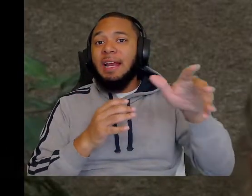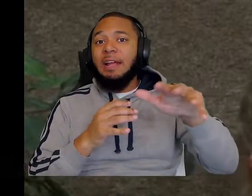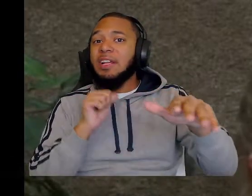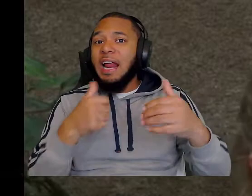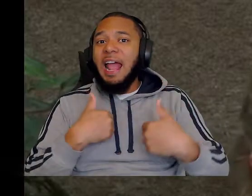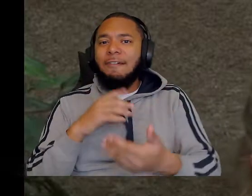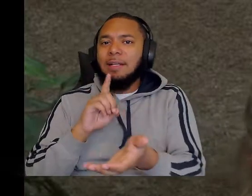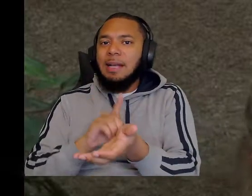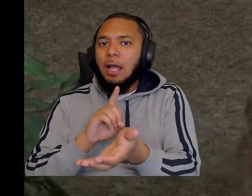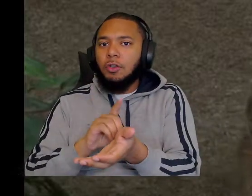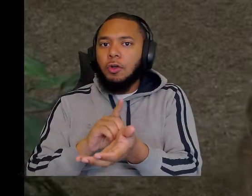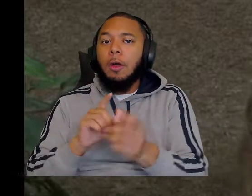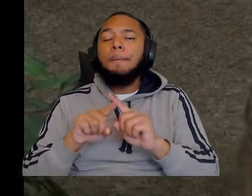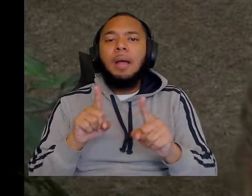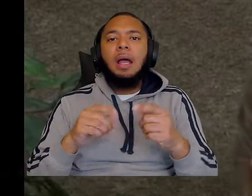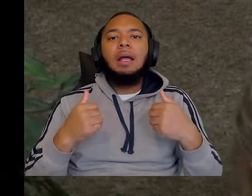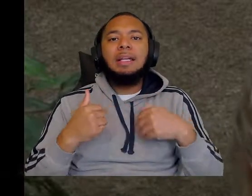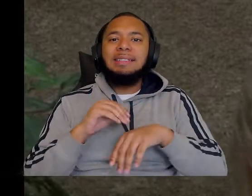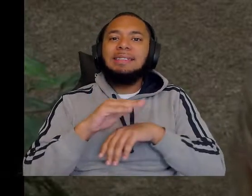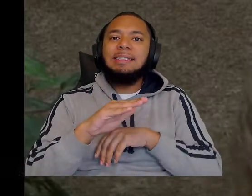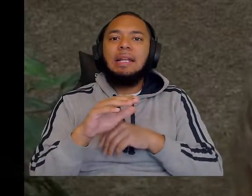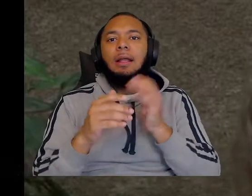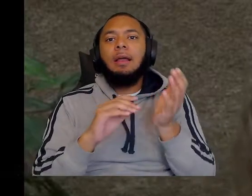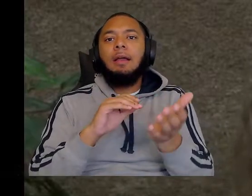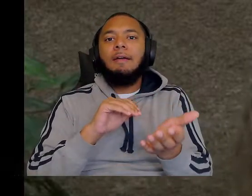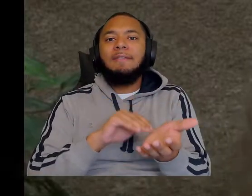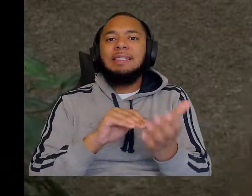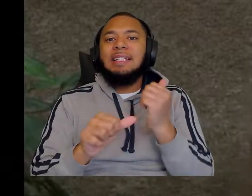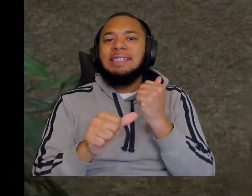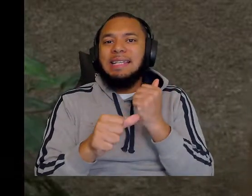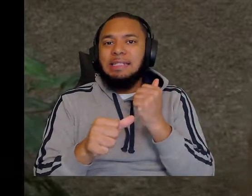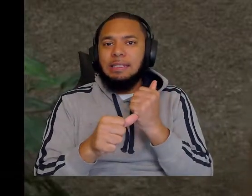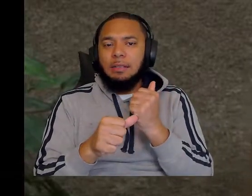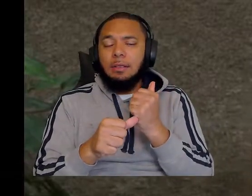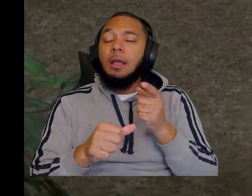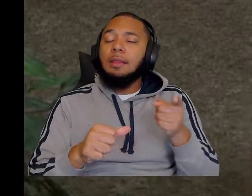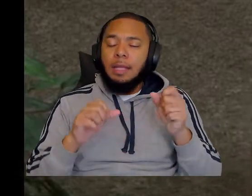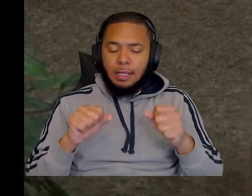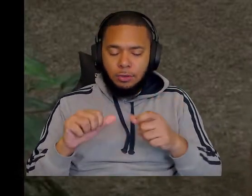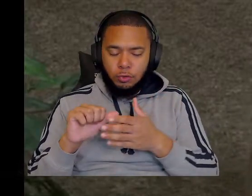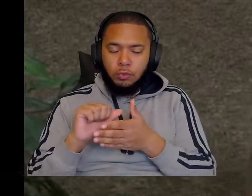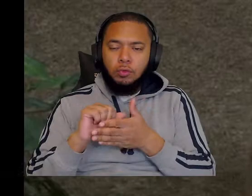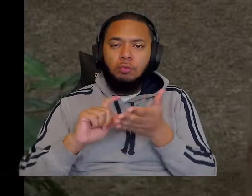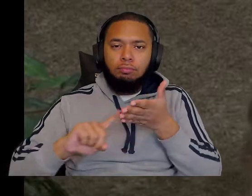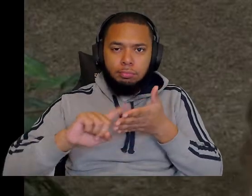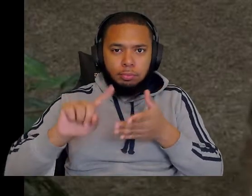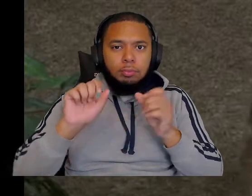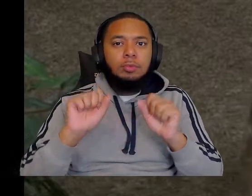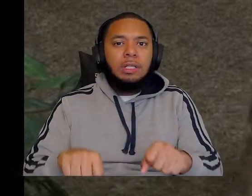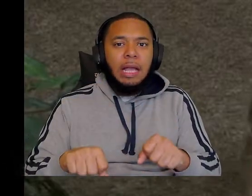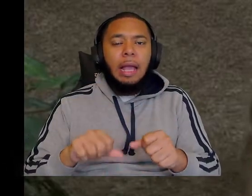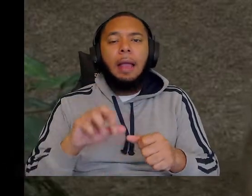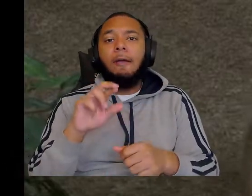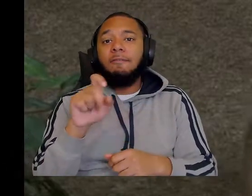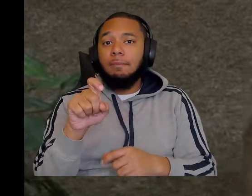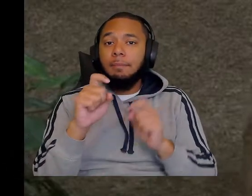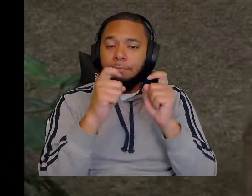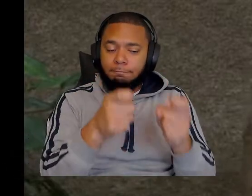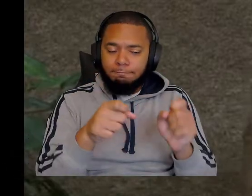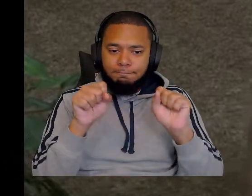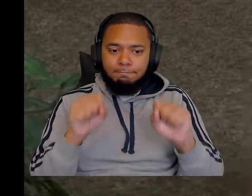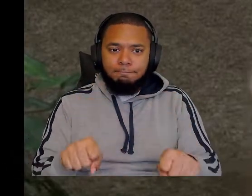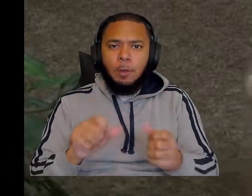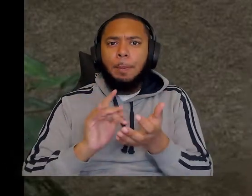A physician's assistant is trained in being able to diagnose and even prescribe medications, but that person works under